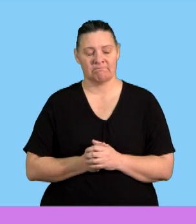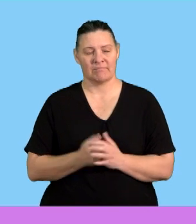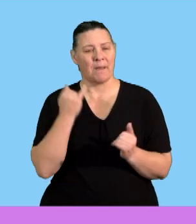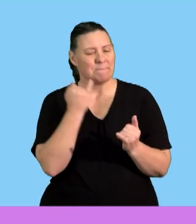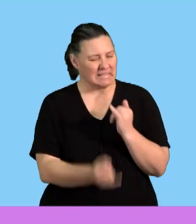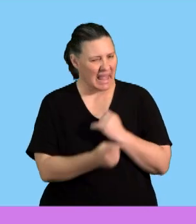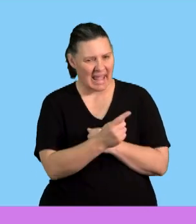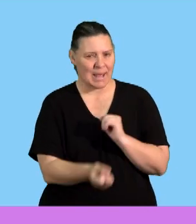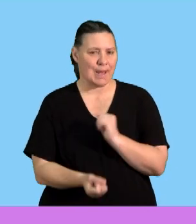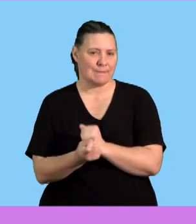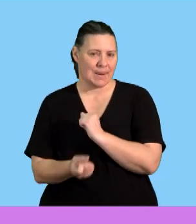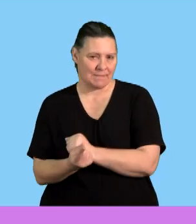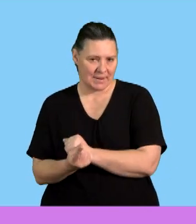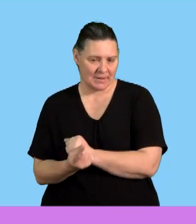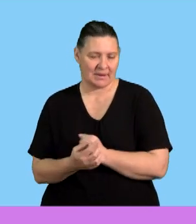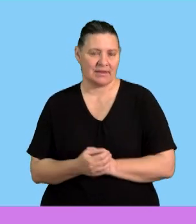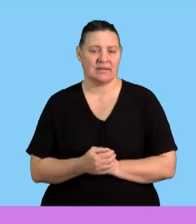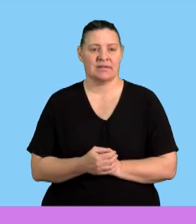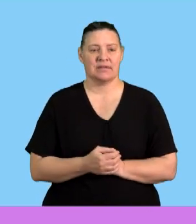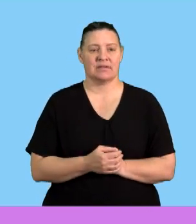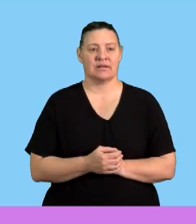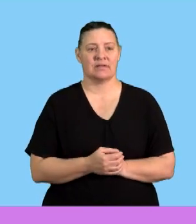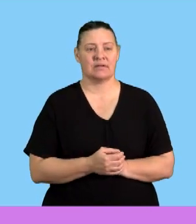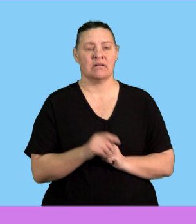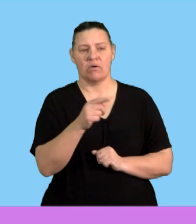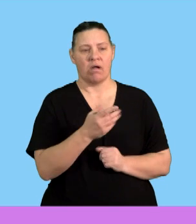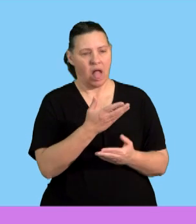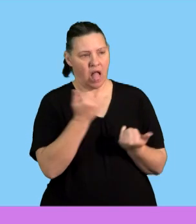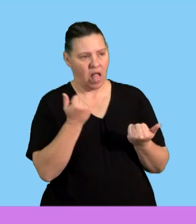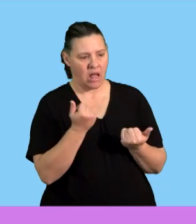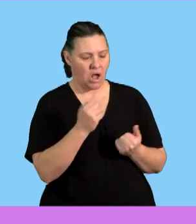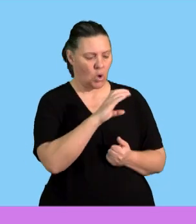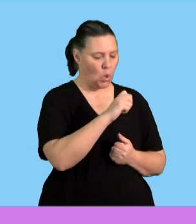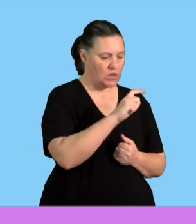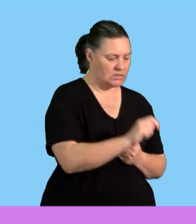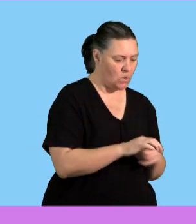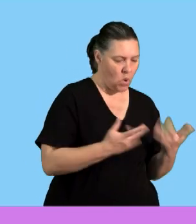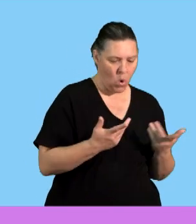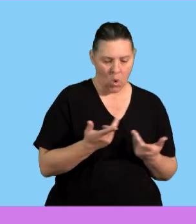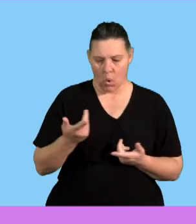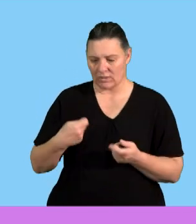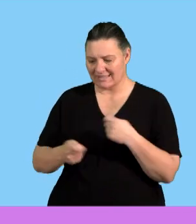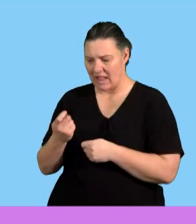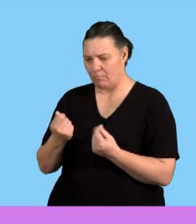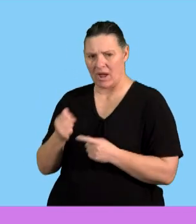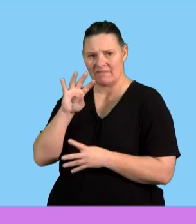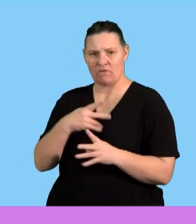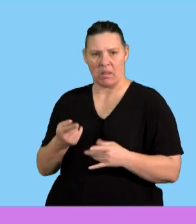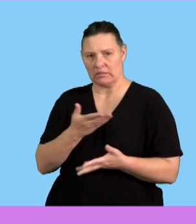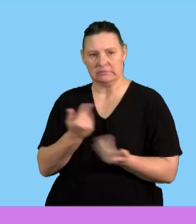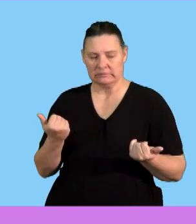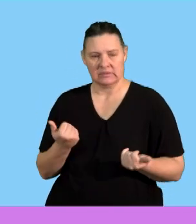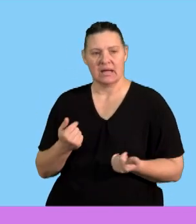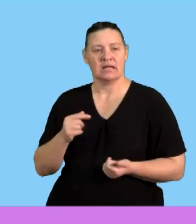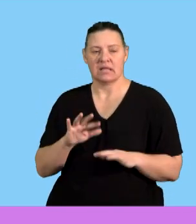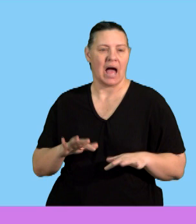Common errors that we make. Inability to determine the cost or selling price formula. Hint,